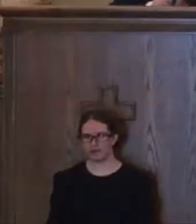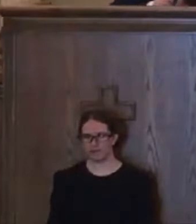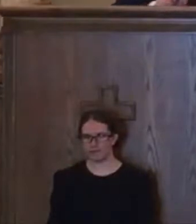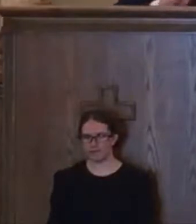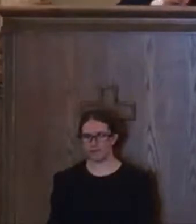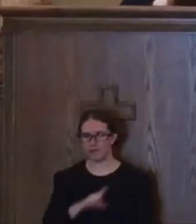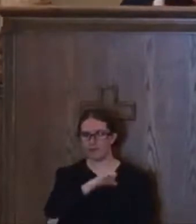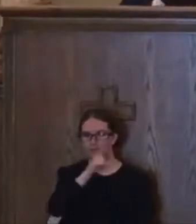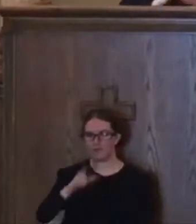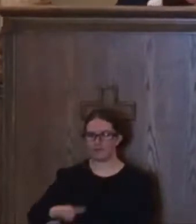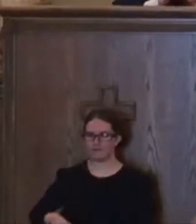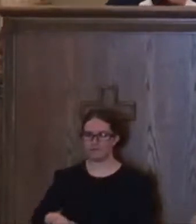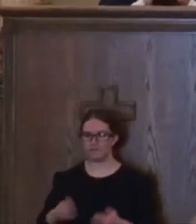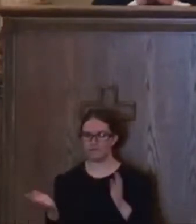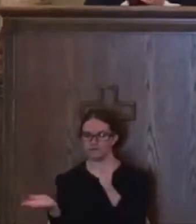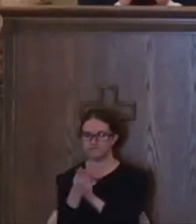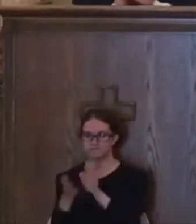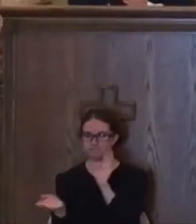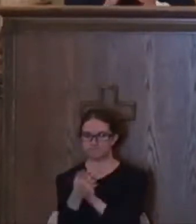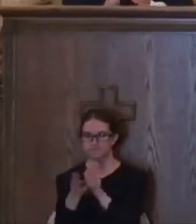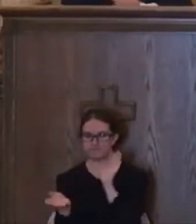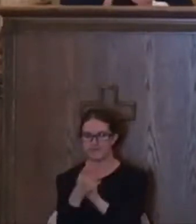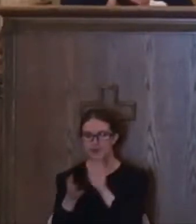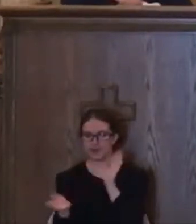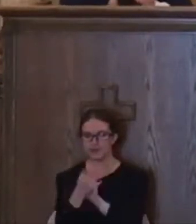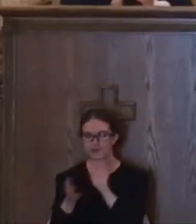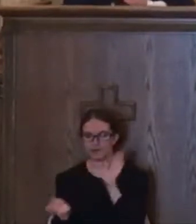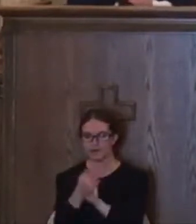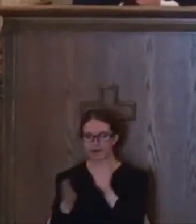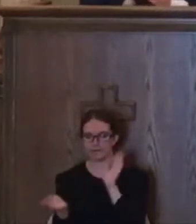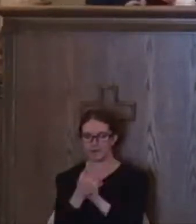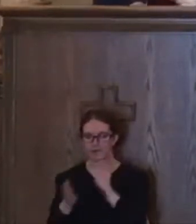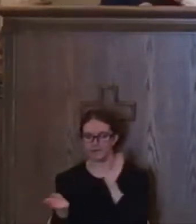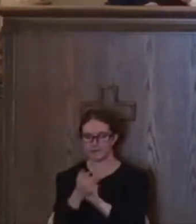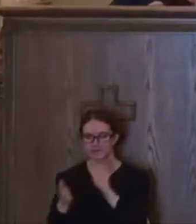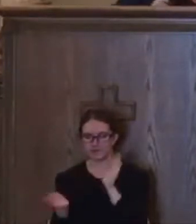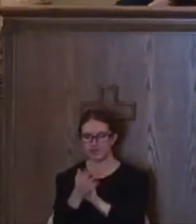Oh, dear Lord, I thank you for praise. Thank you,